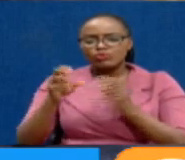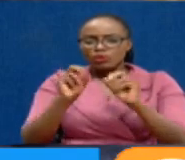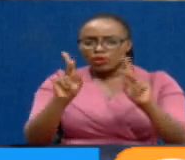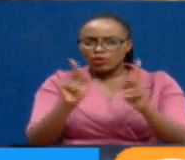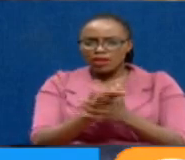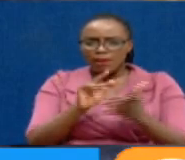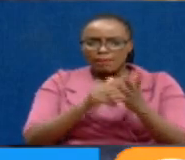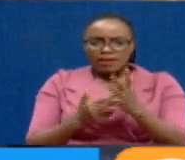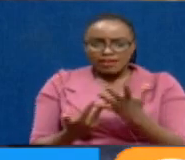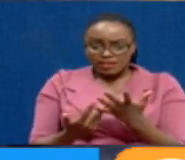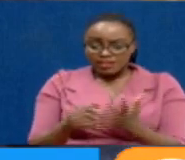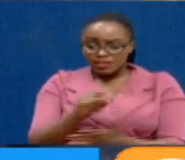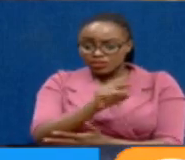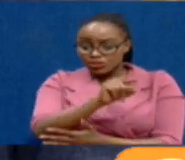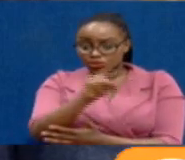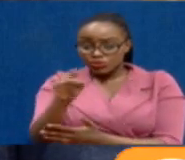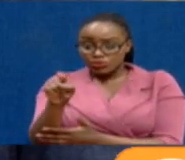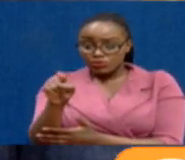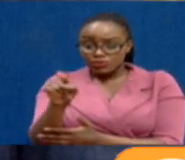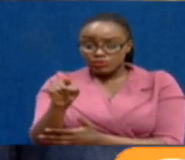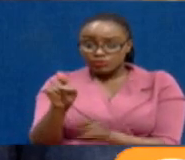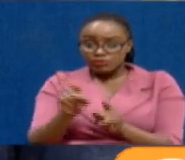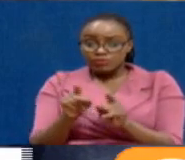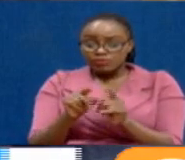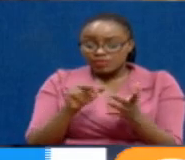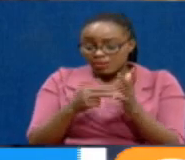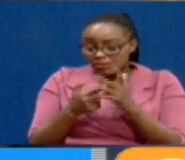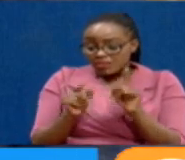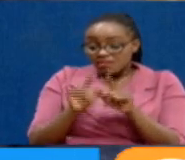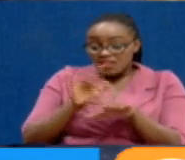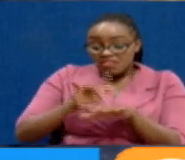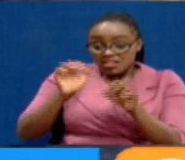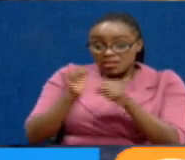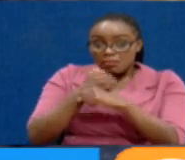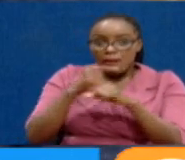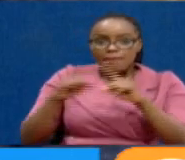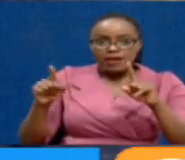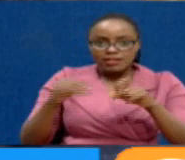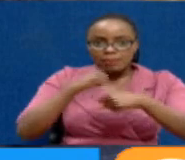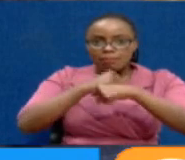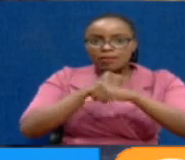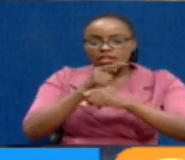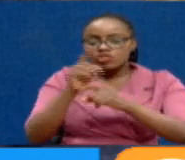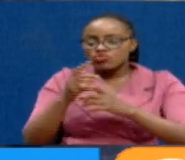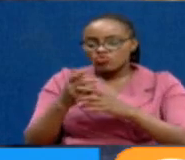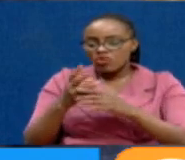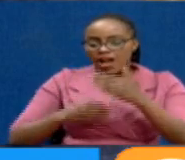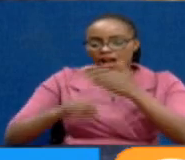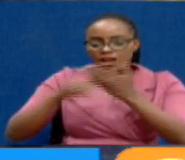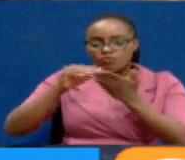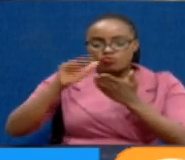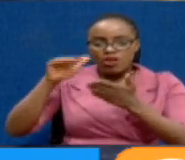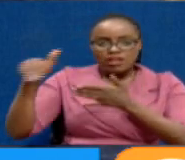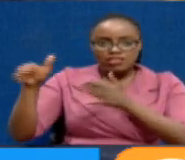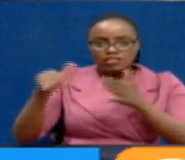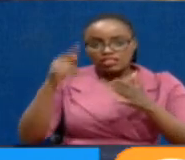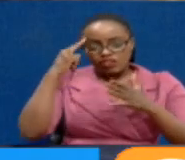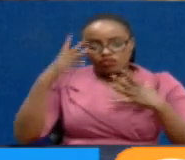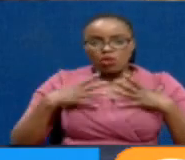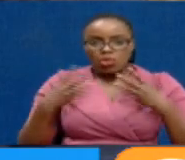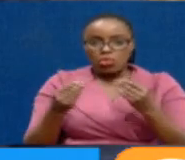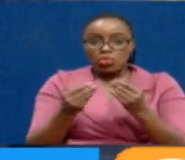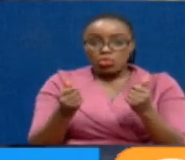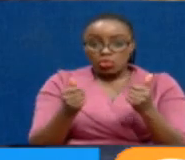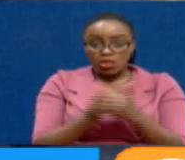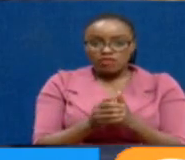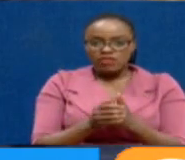course, it doesn't mean you are bulletproof in terms of infection, but you increase your chances. I think there are a lot of people who've taken advantage to